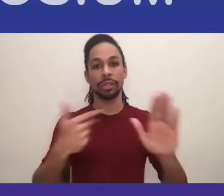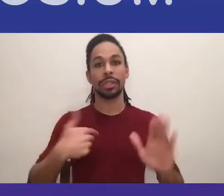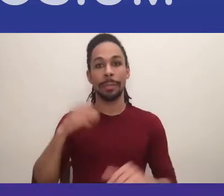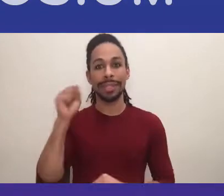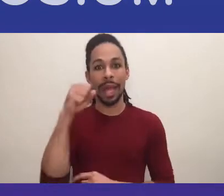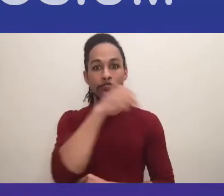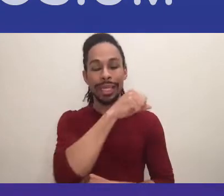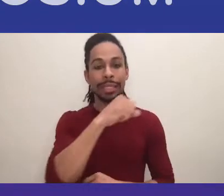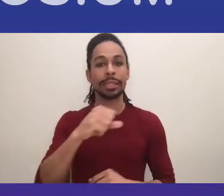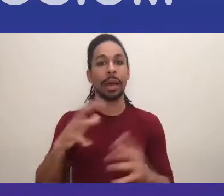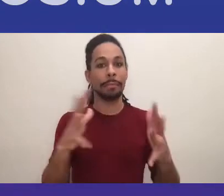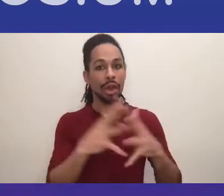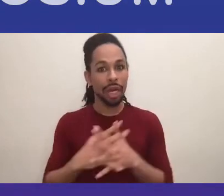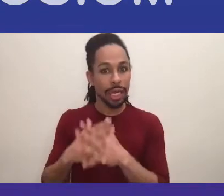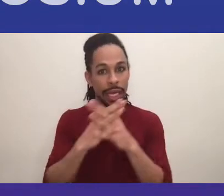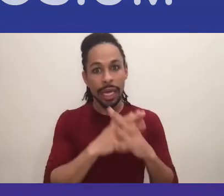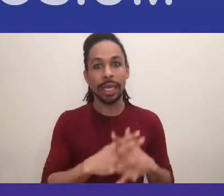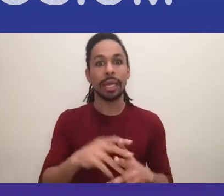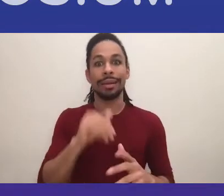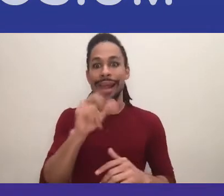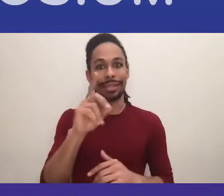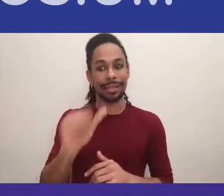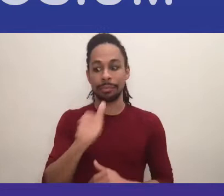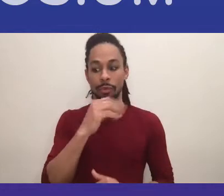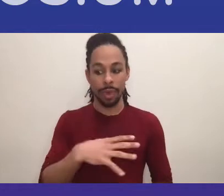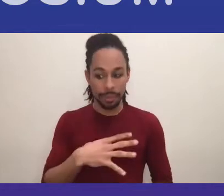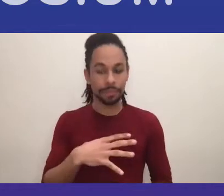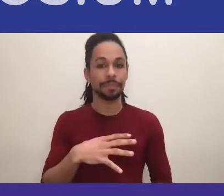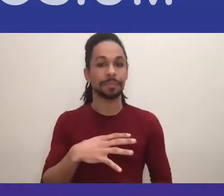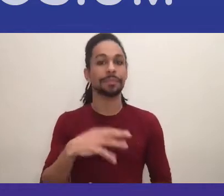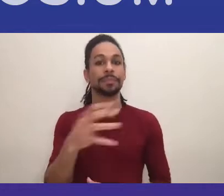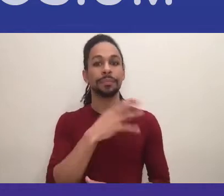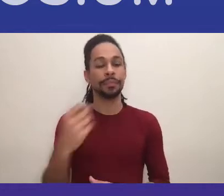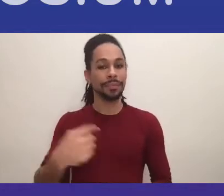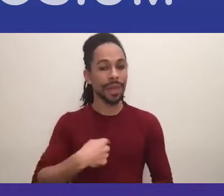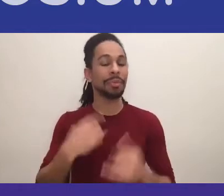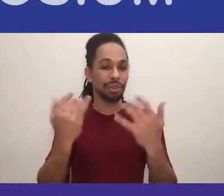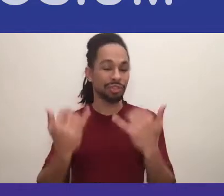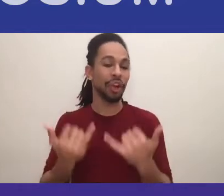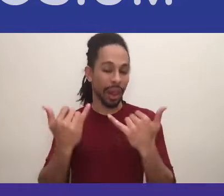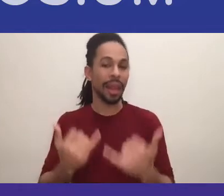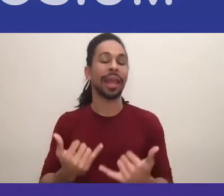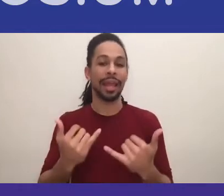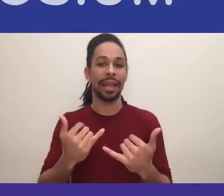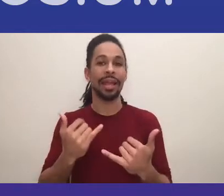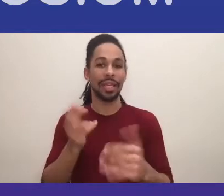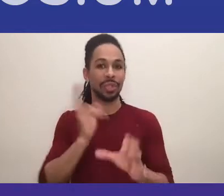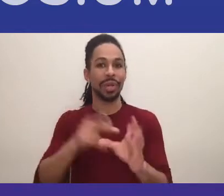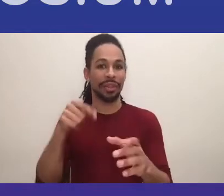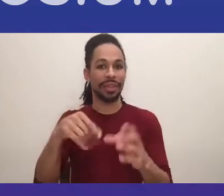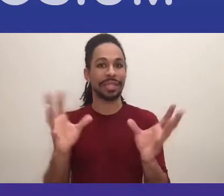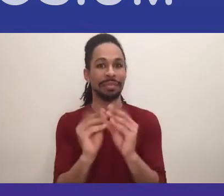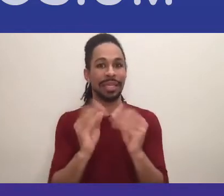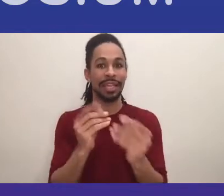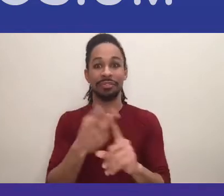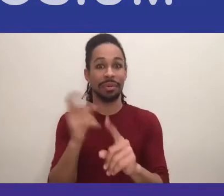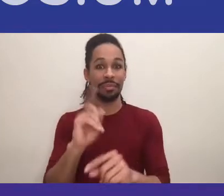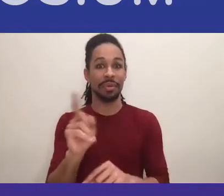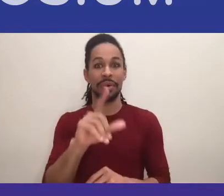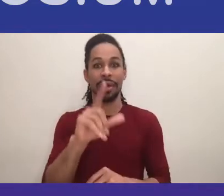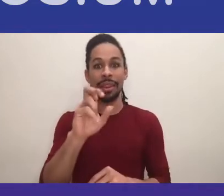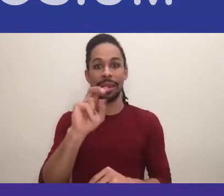American, non-disabled woman, and I am currently joining the meeting from the Lenape land